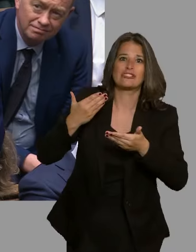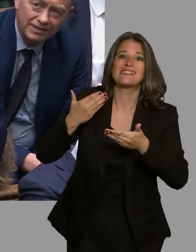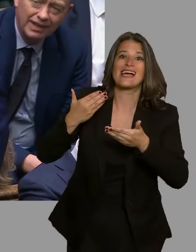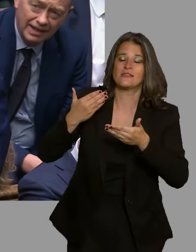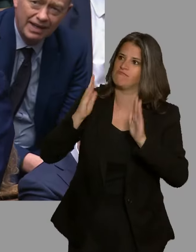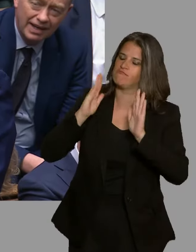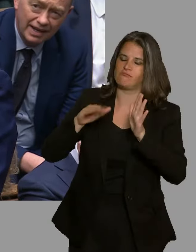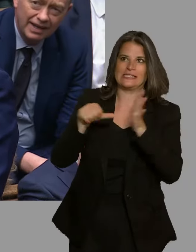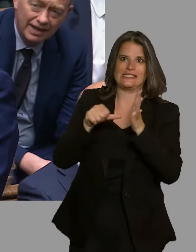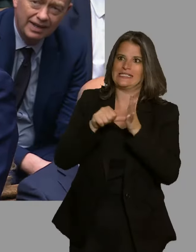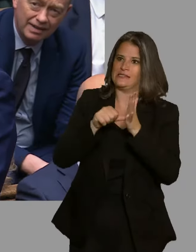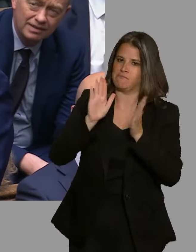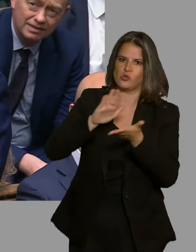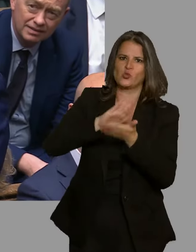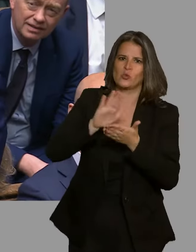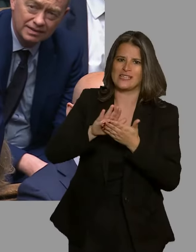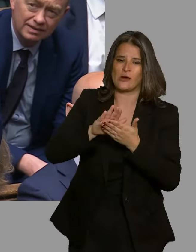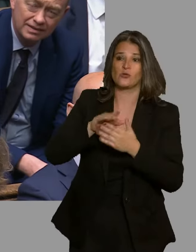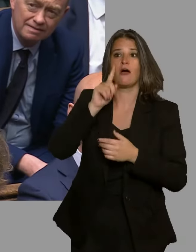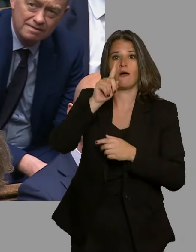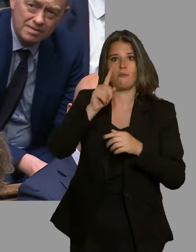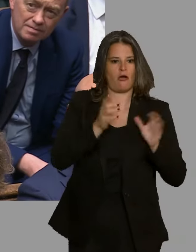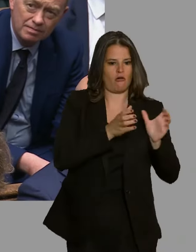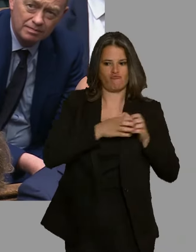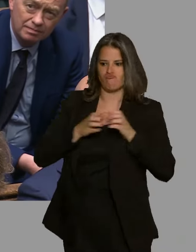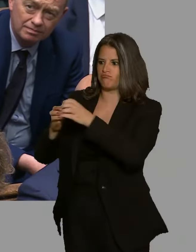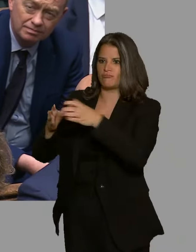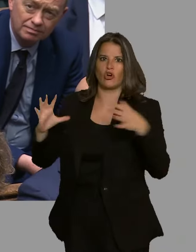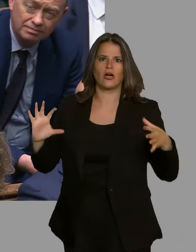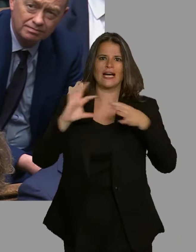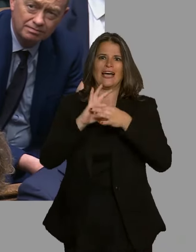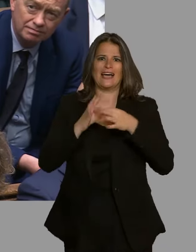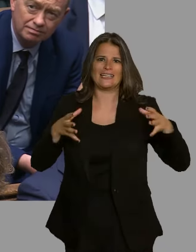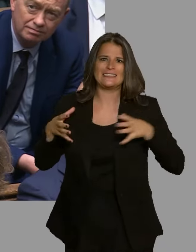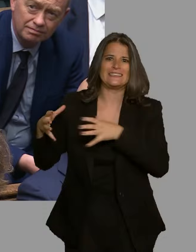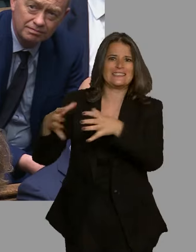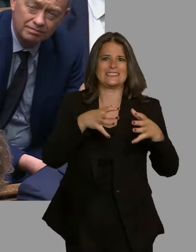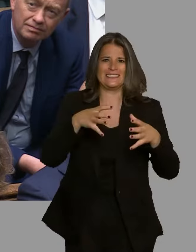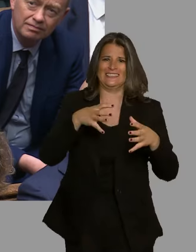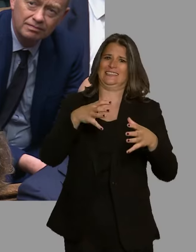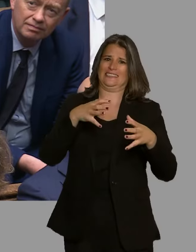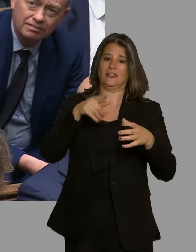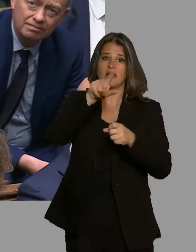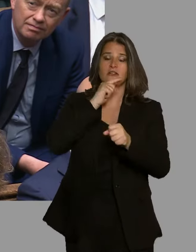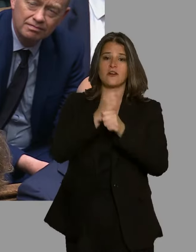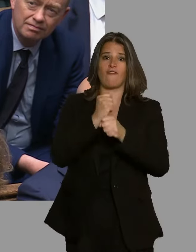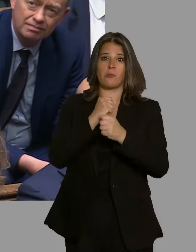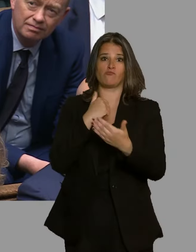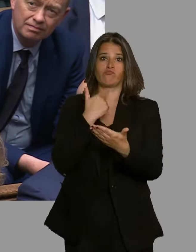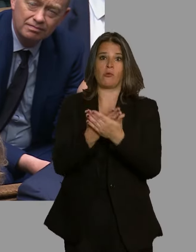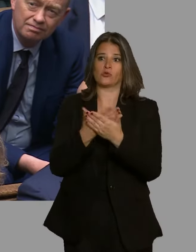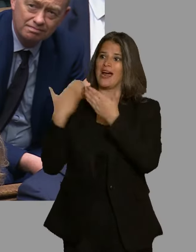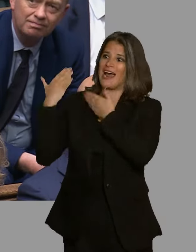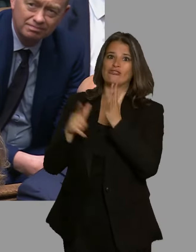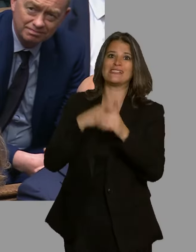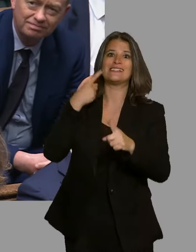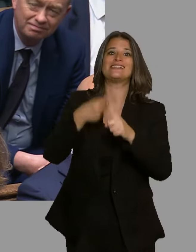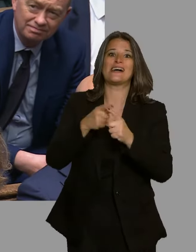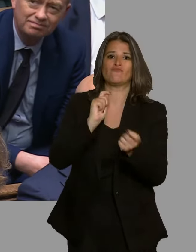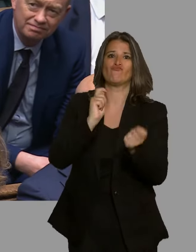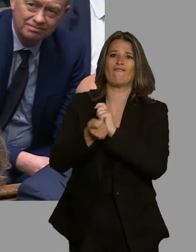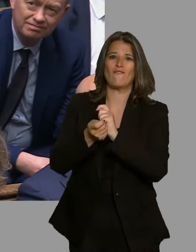will simply not be able to pay the bill. We are asking for the changes to be paused and reworked. Will the Prime